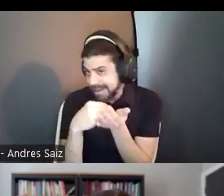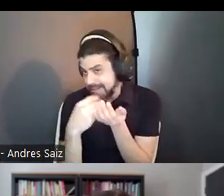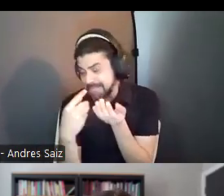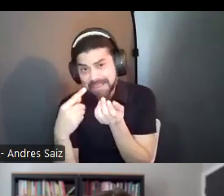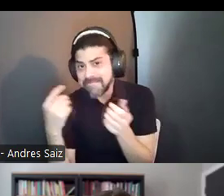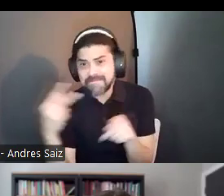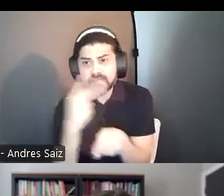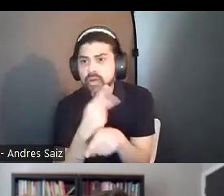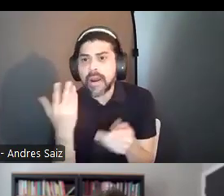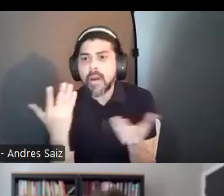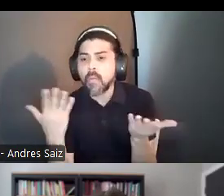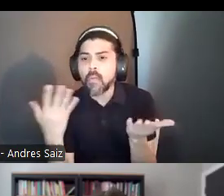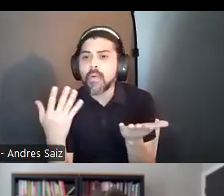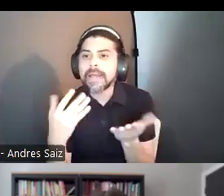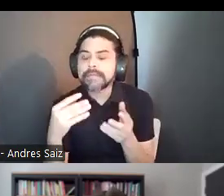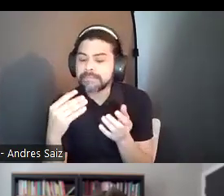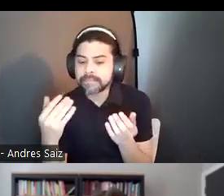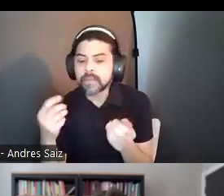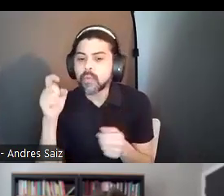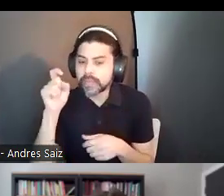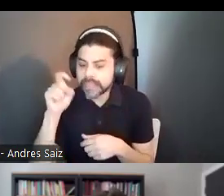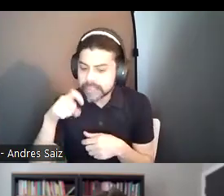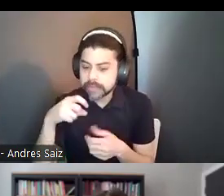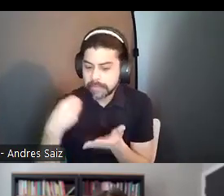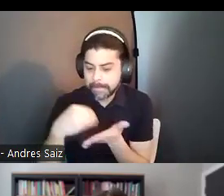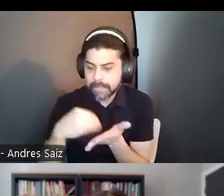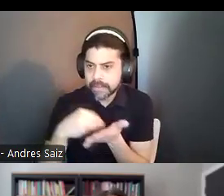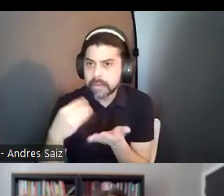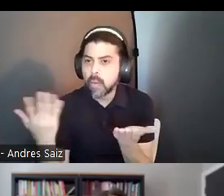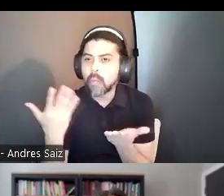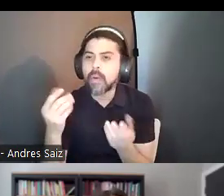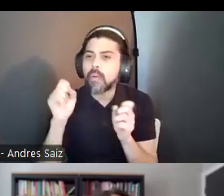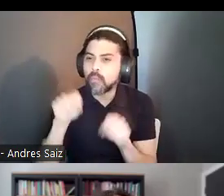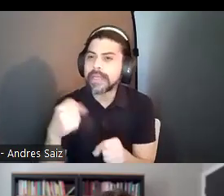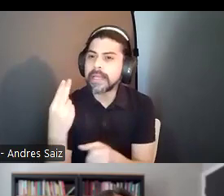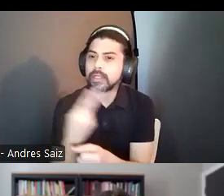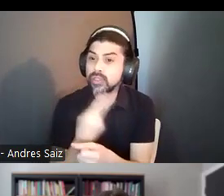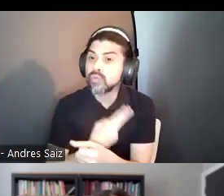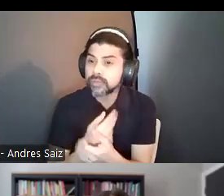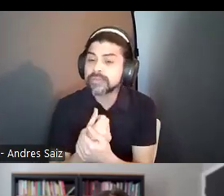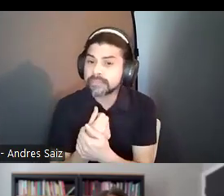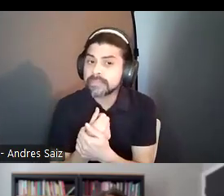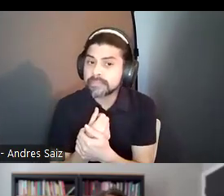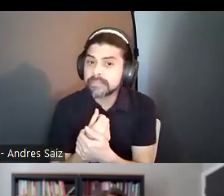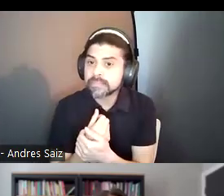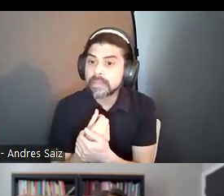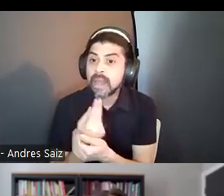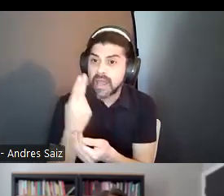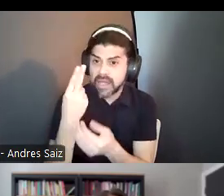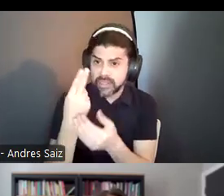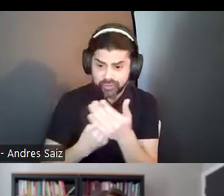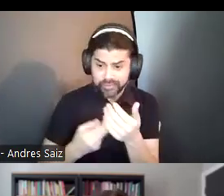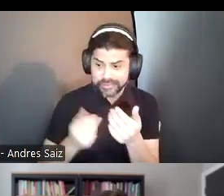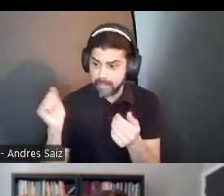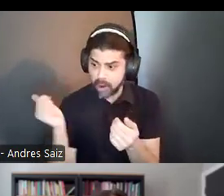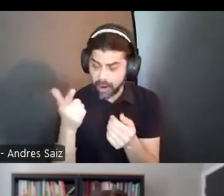being collected and reported that we can use. And running these phases sort of in parallel concurrently will allow us